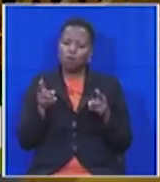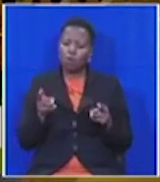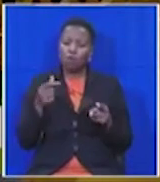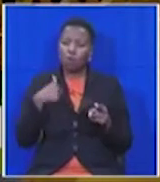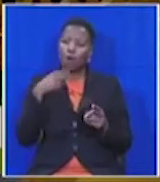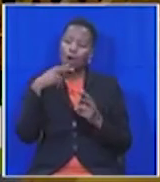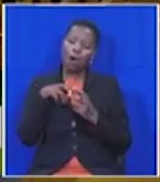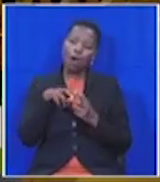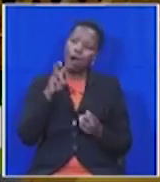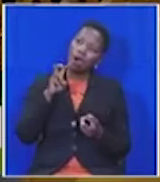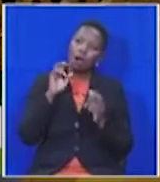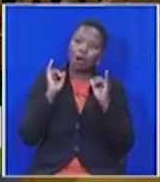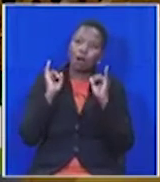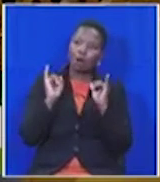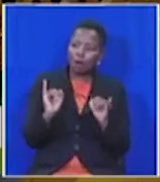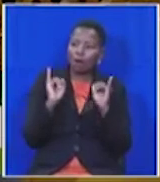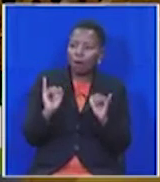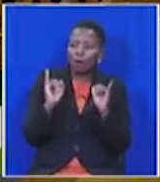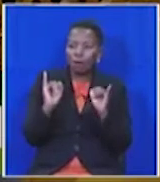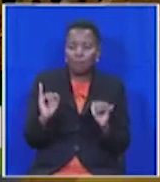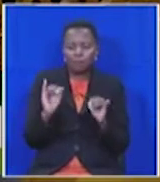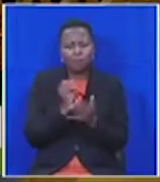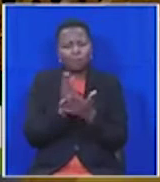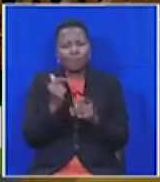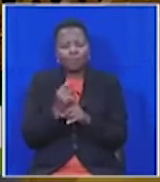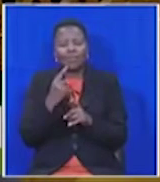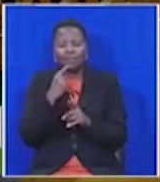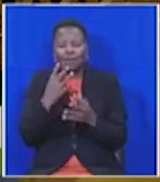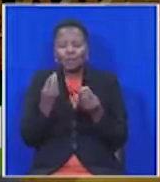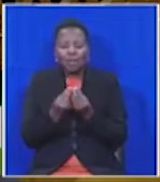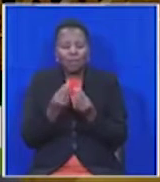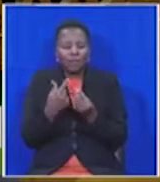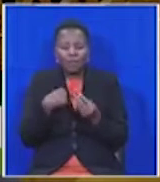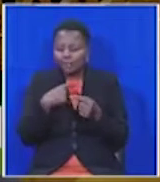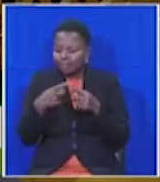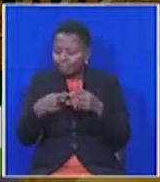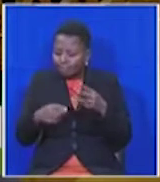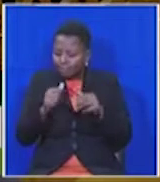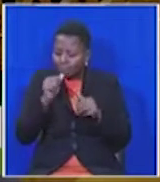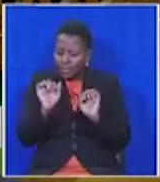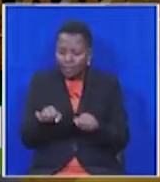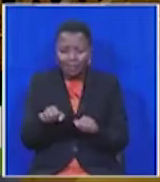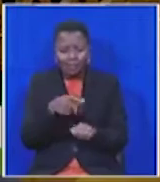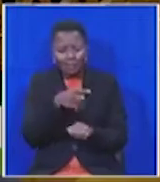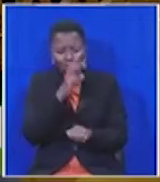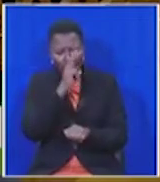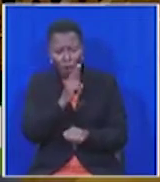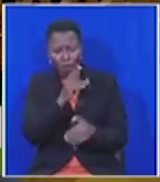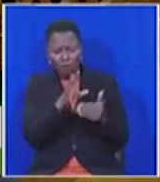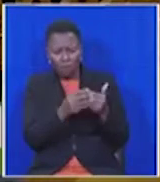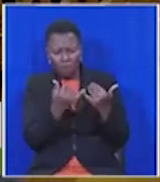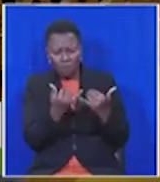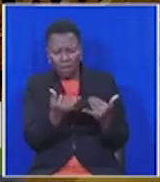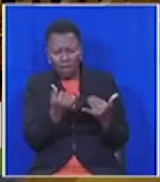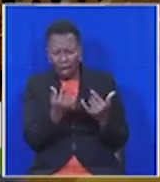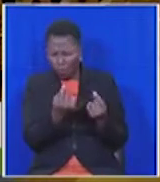gobsmacked, and I normally have something to say about everything. But what the Honourable Madakane just did has